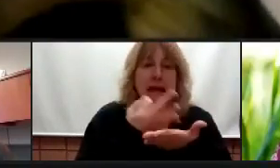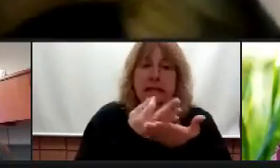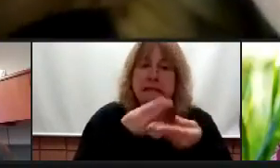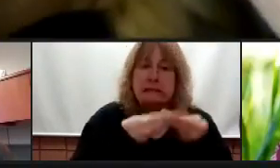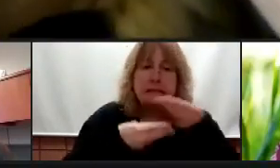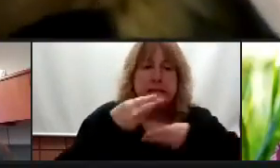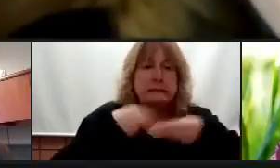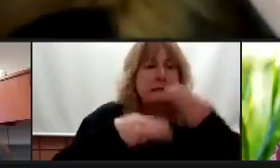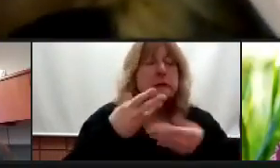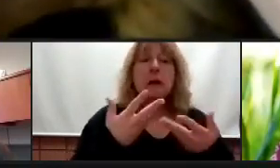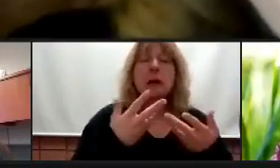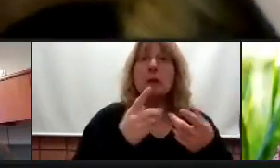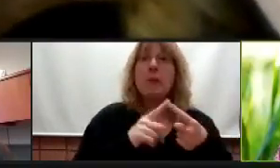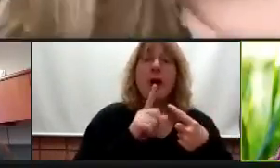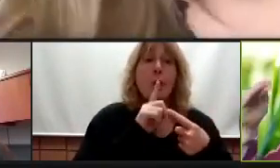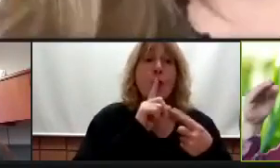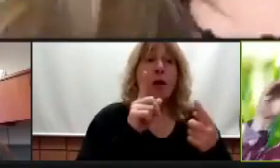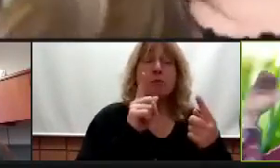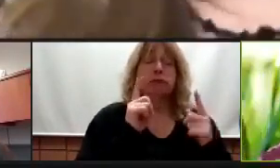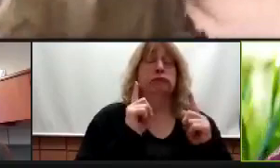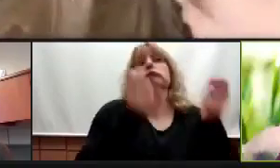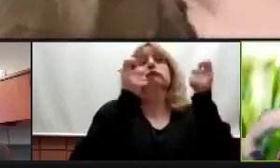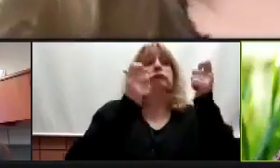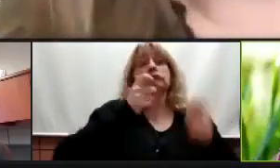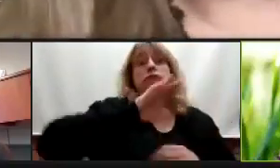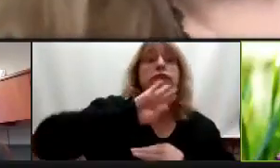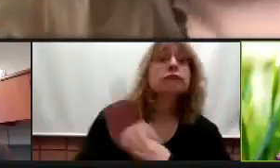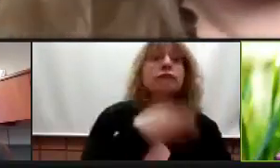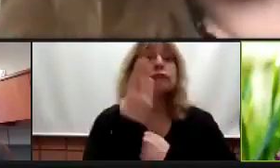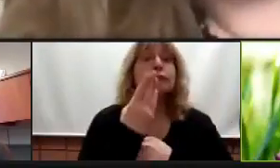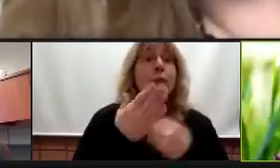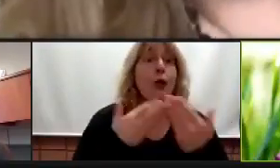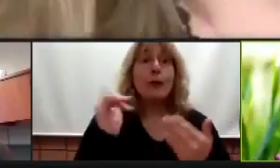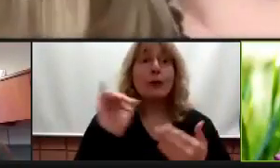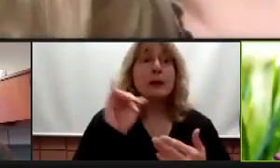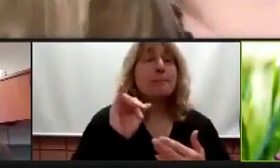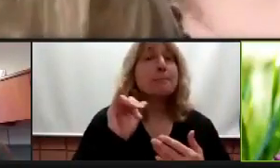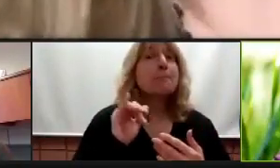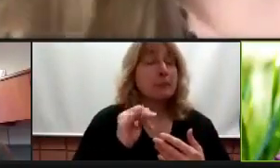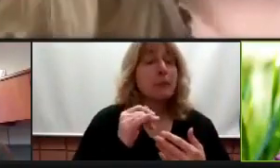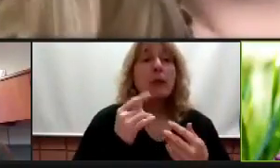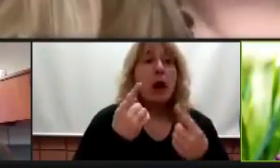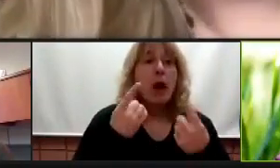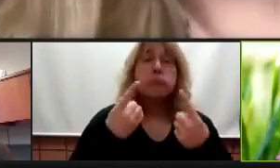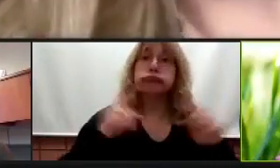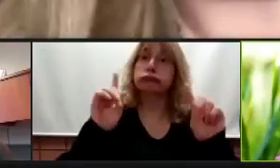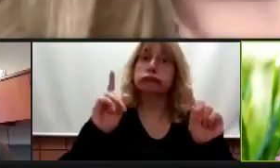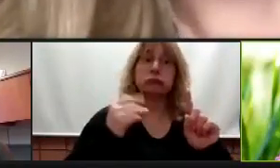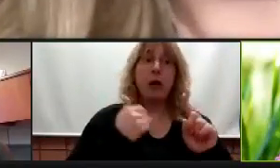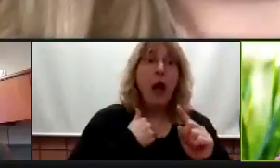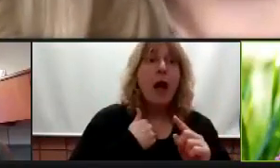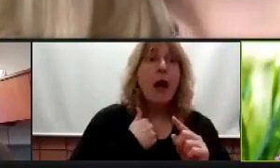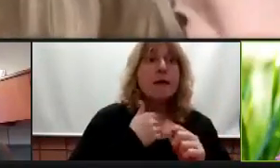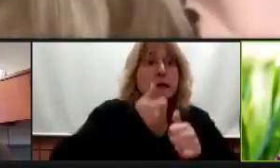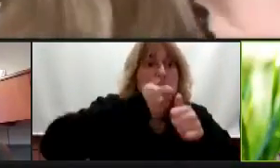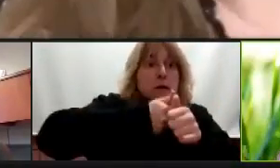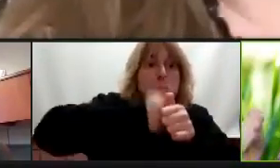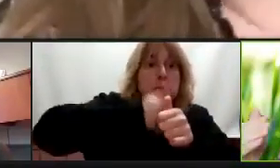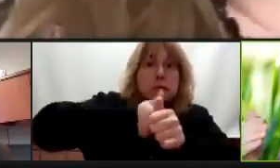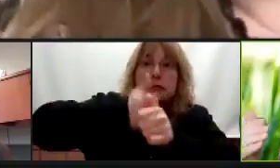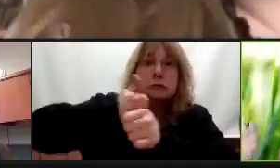pretty much overnight, we were able to make that happen and get one-on-one devices in the hands of our